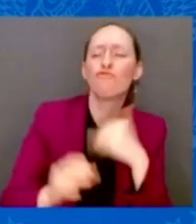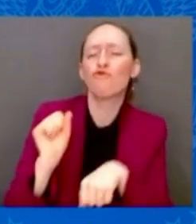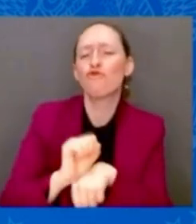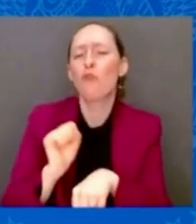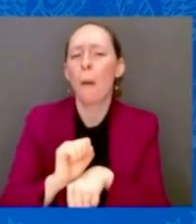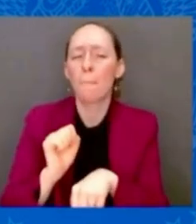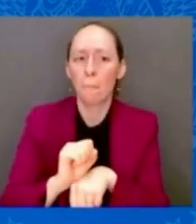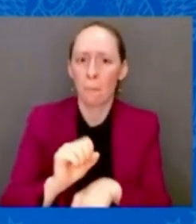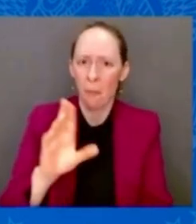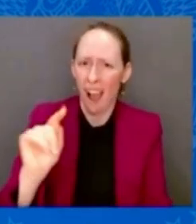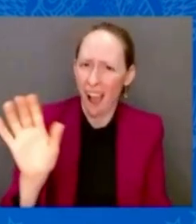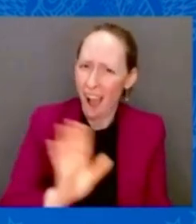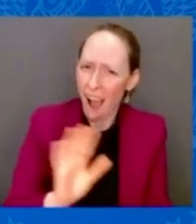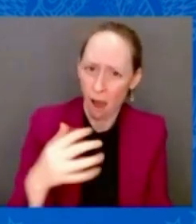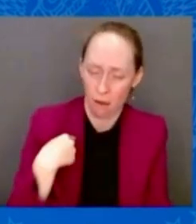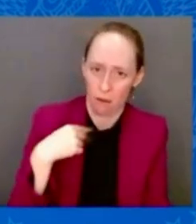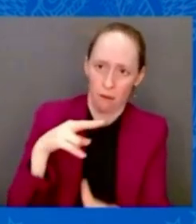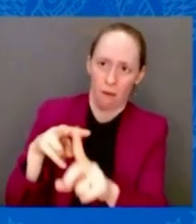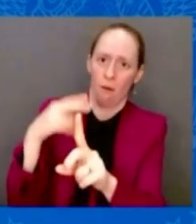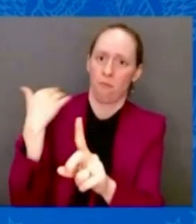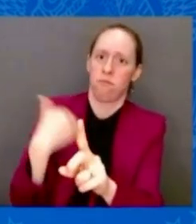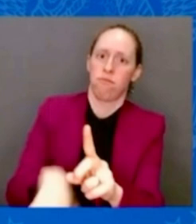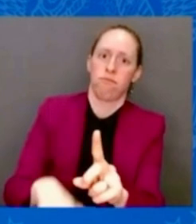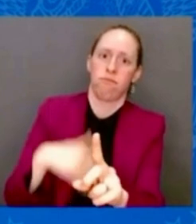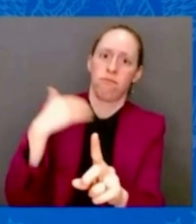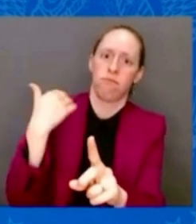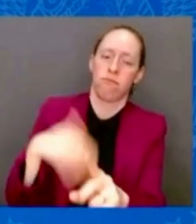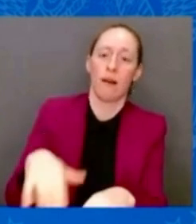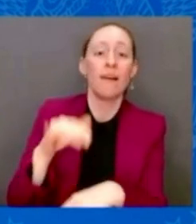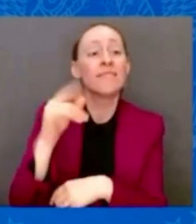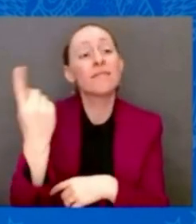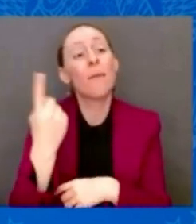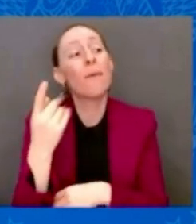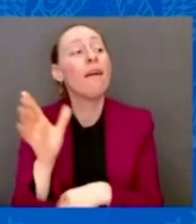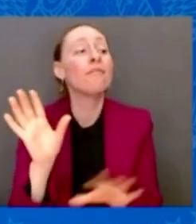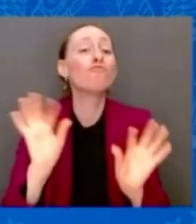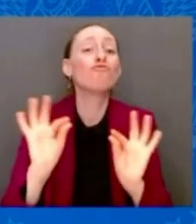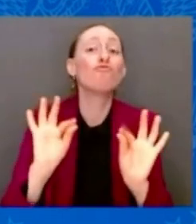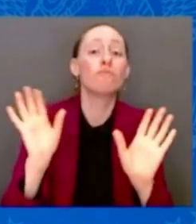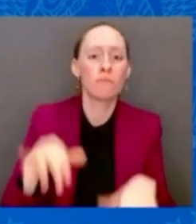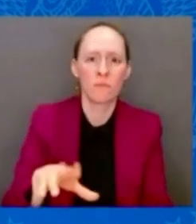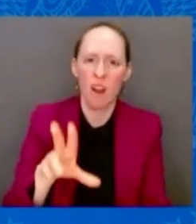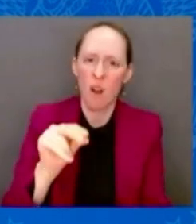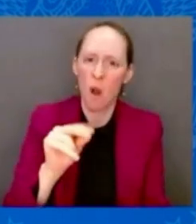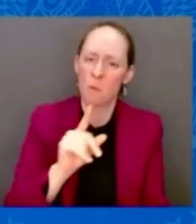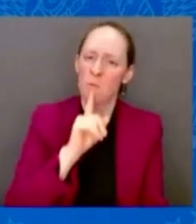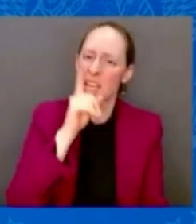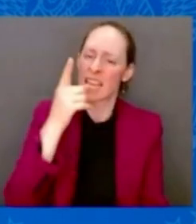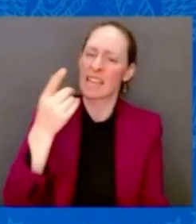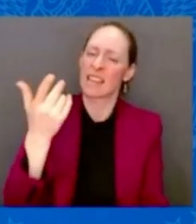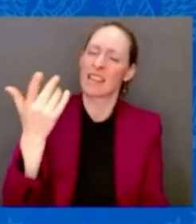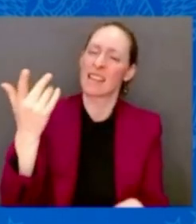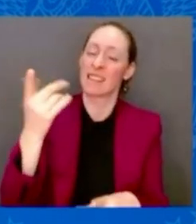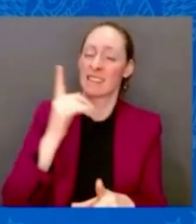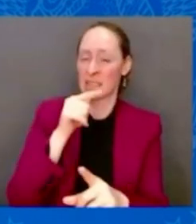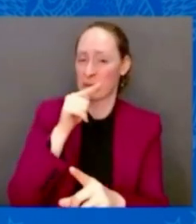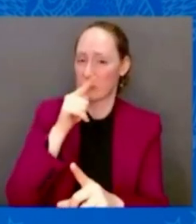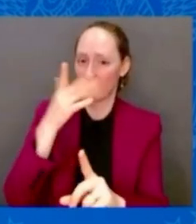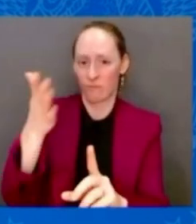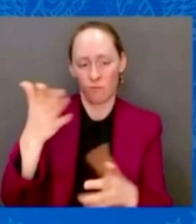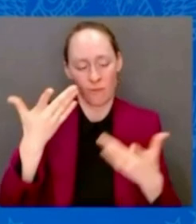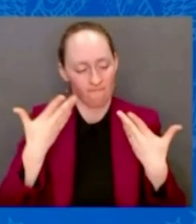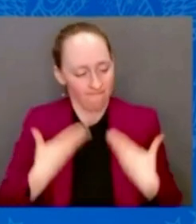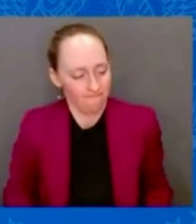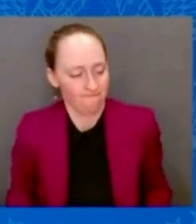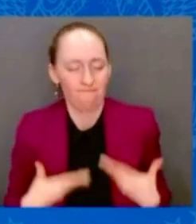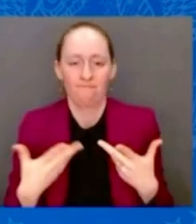are. It's who you are, it defines you. As a kid, in Claymont, Delaware, we moved down from Scranton. It used to be a steel town.